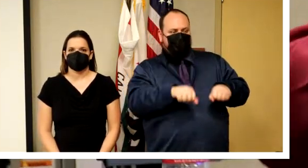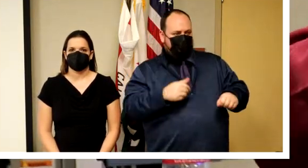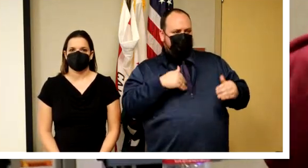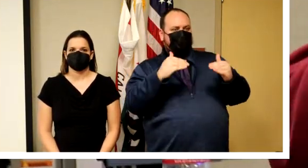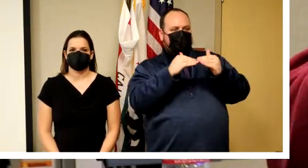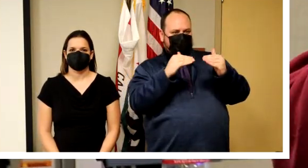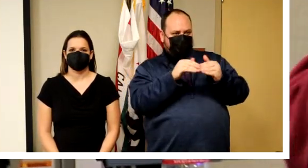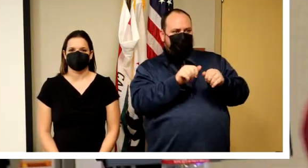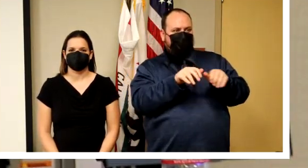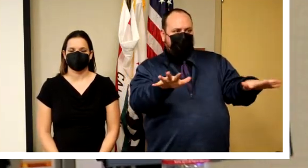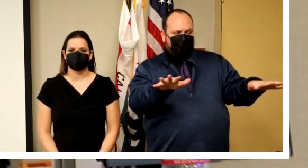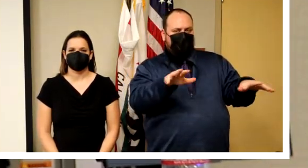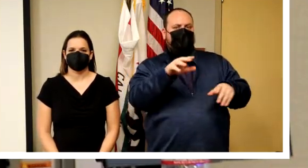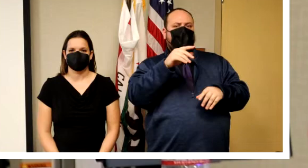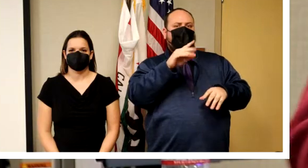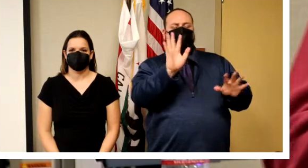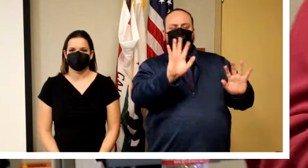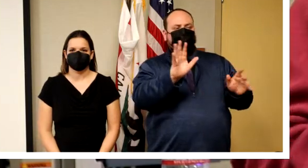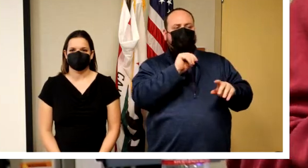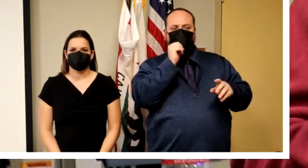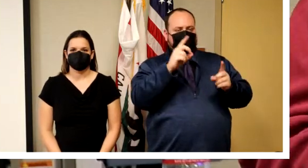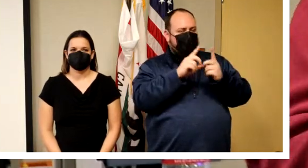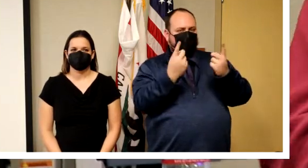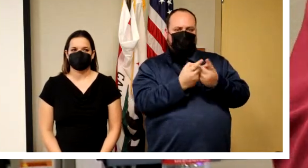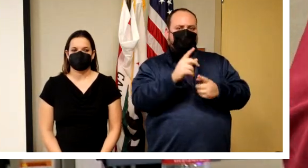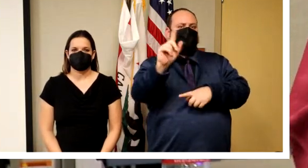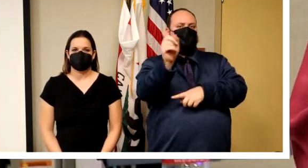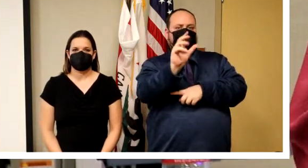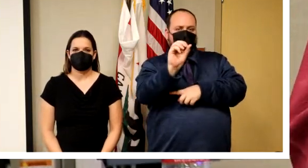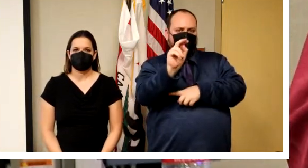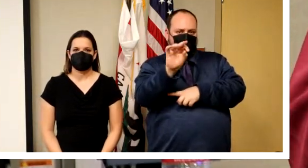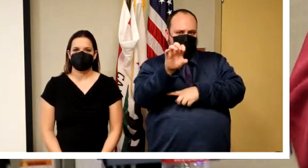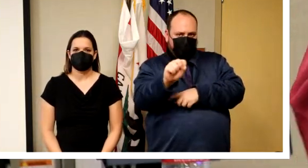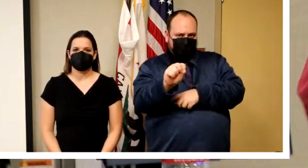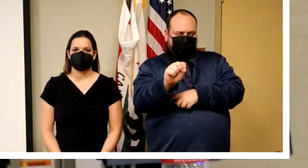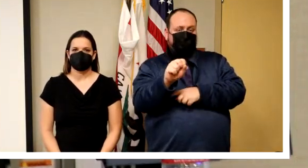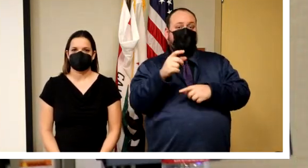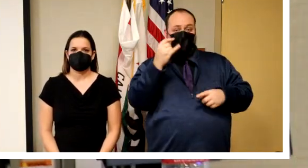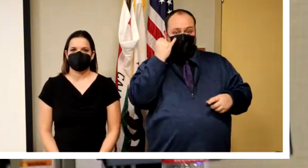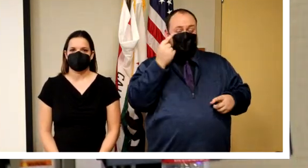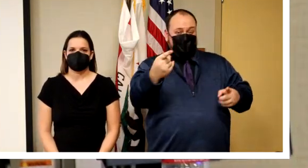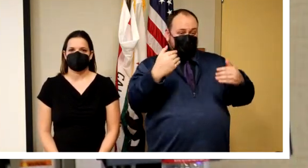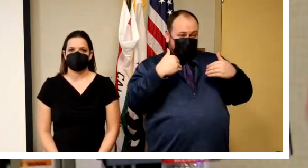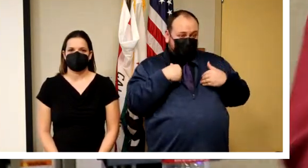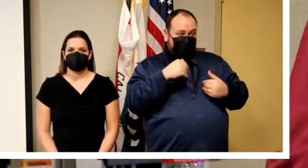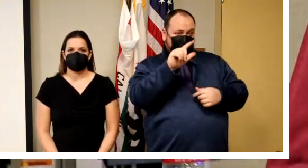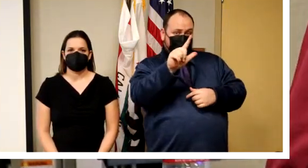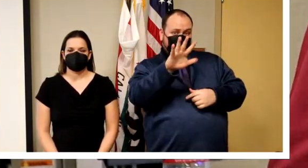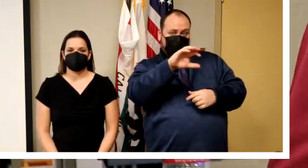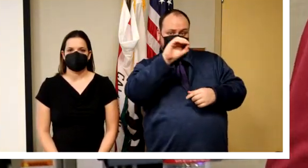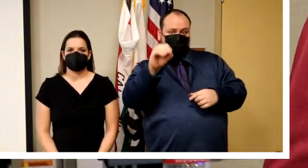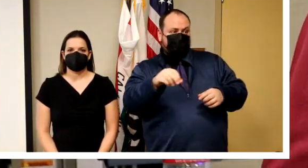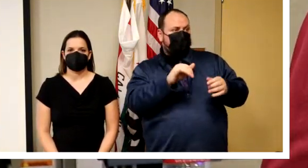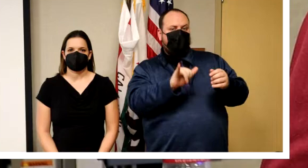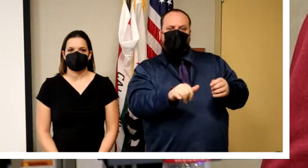zones, not districts. I'm trying, I'm not doing very well, but I'm trying. We have 25% of the Latino population is spread throughout the entire